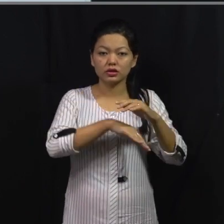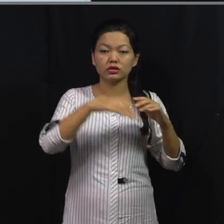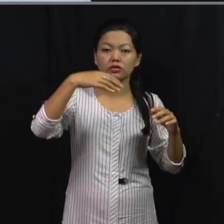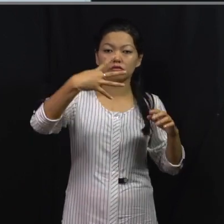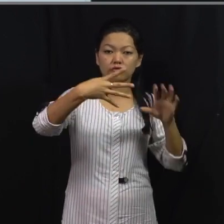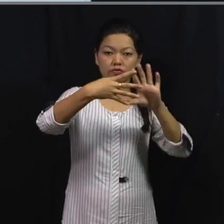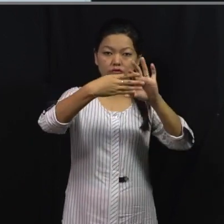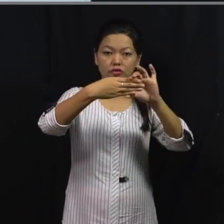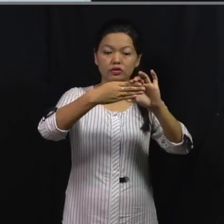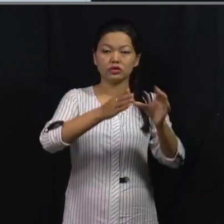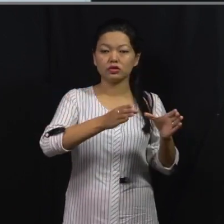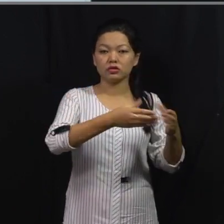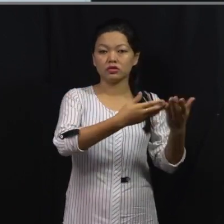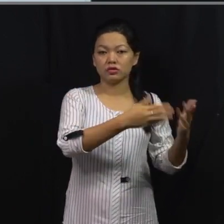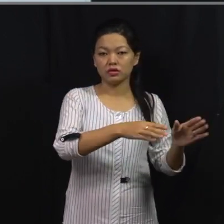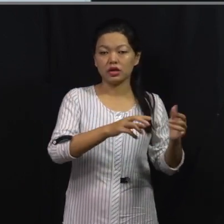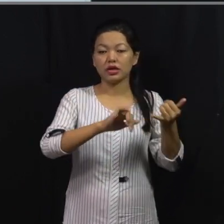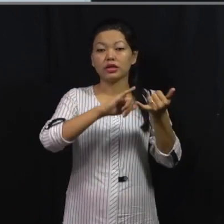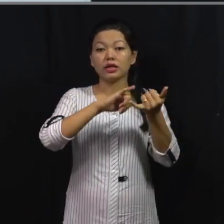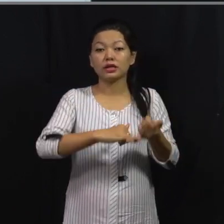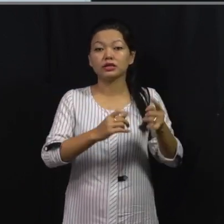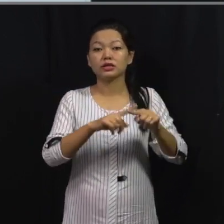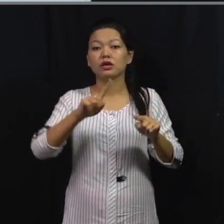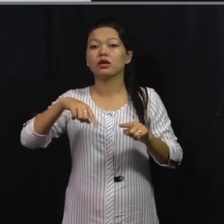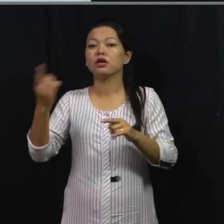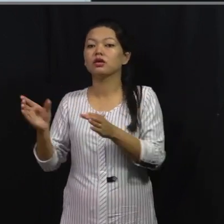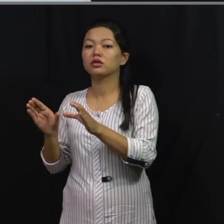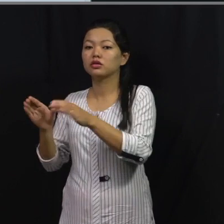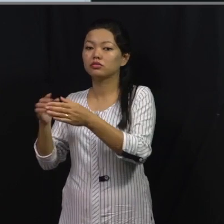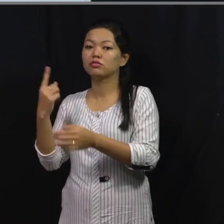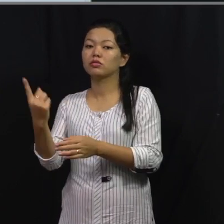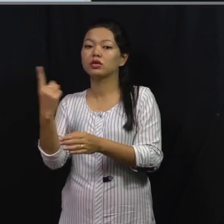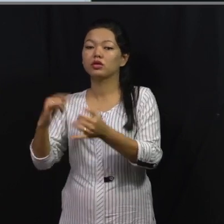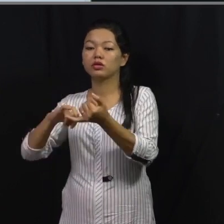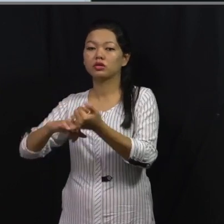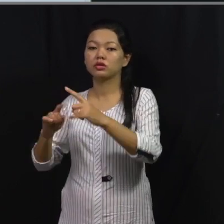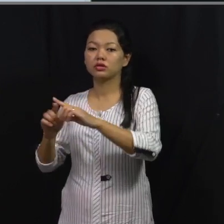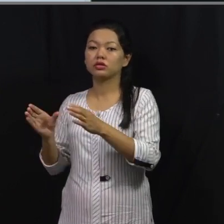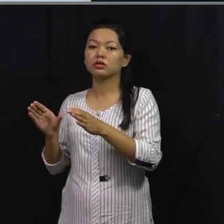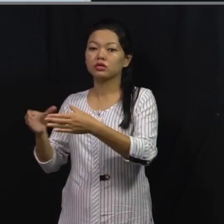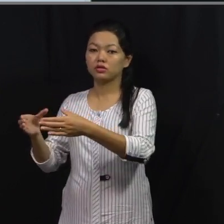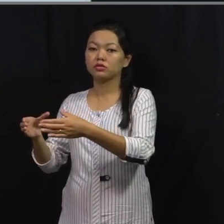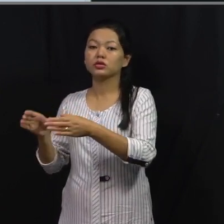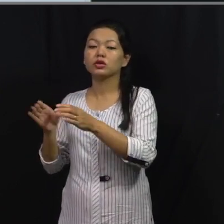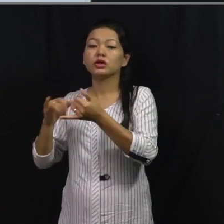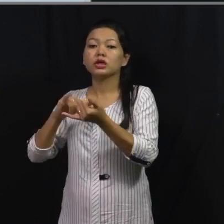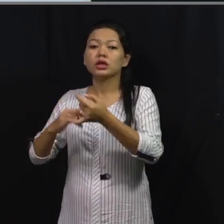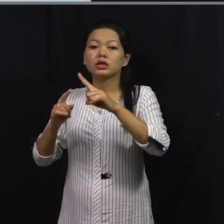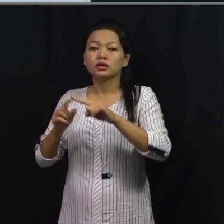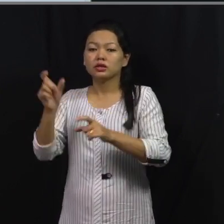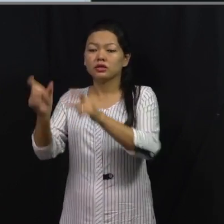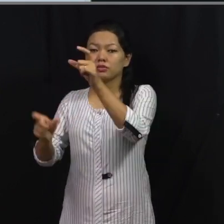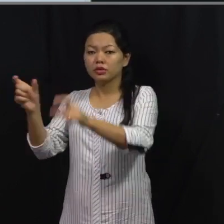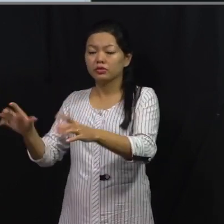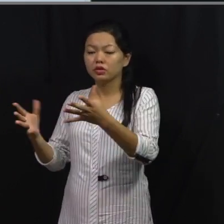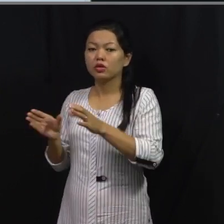goes along with the name outside the four castes, which means they also live outside the village or outside the town. Why? Because they